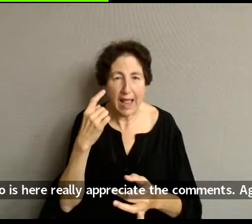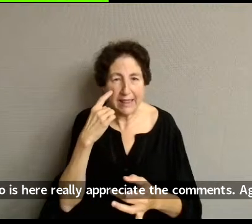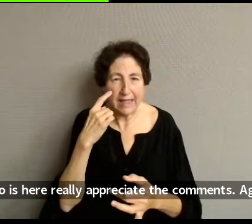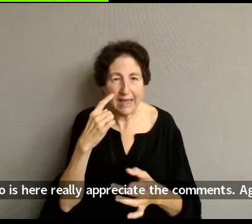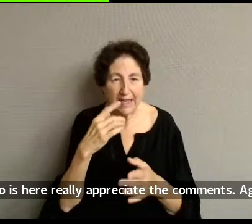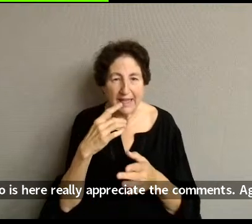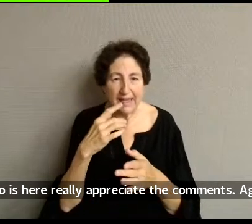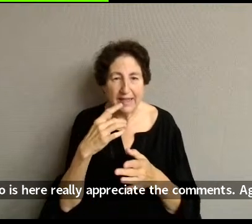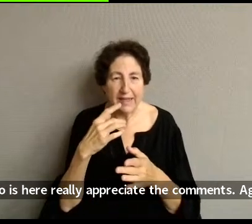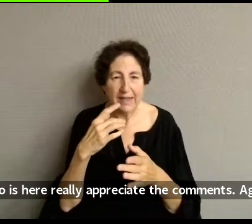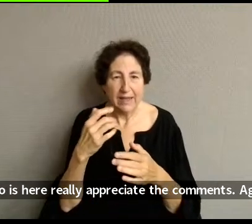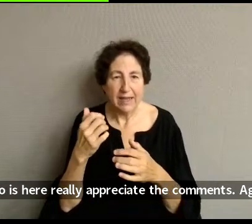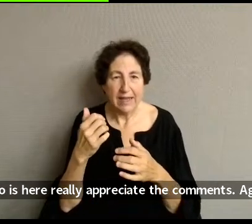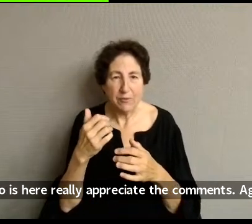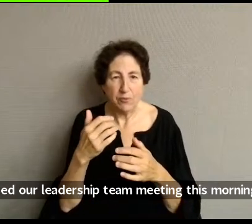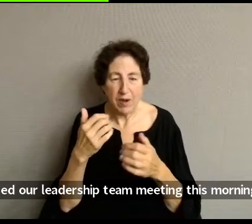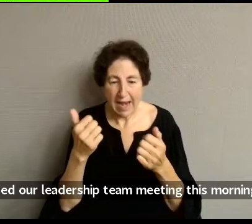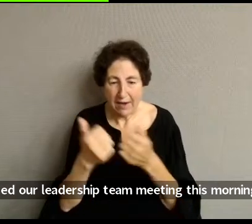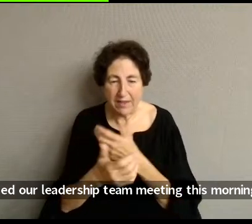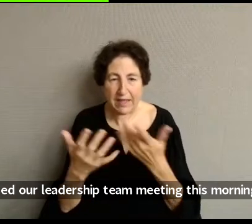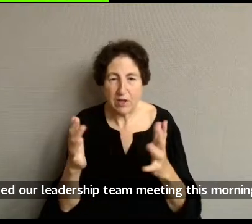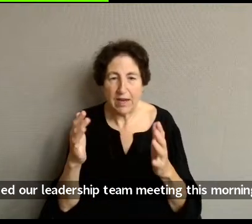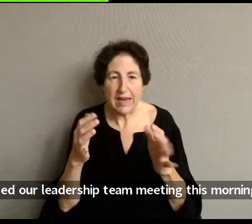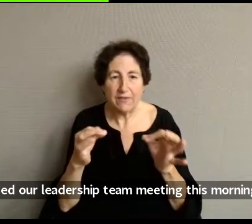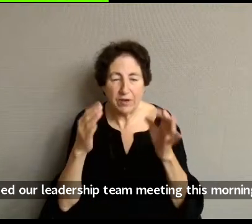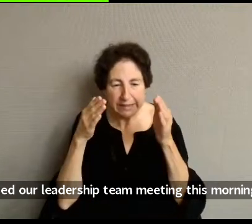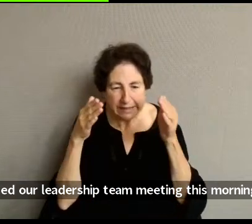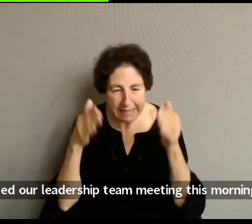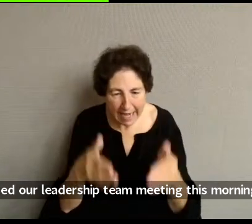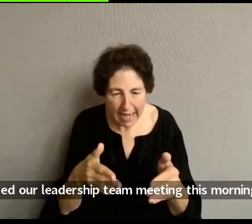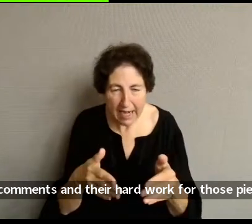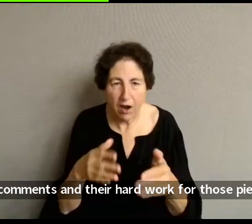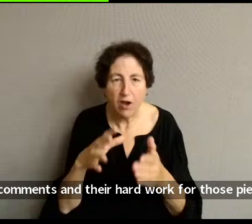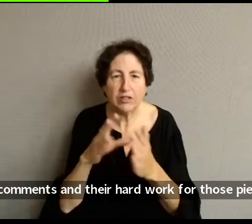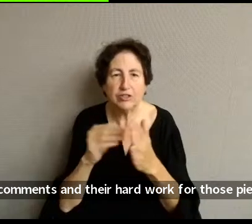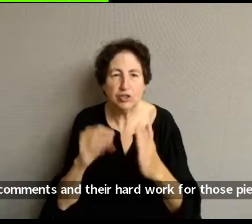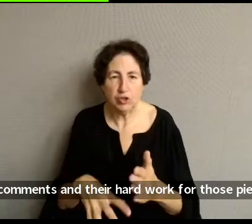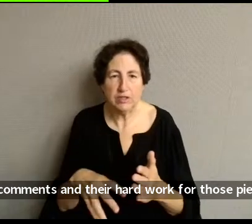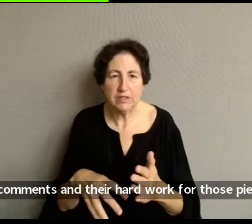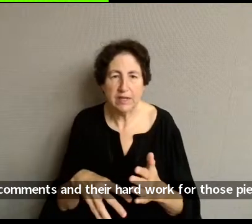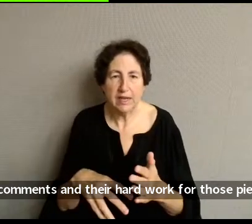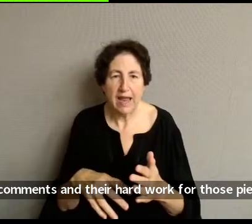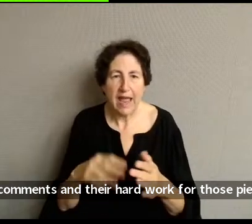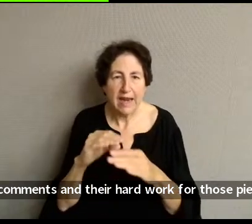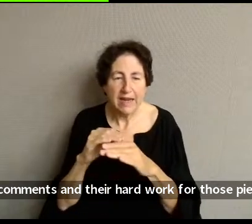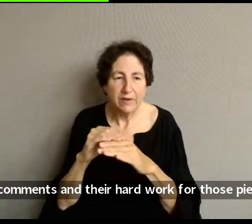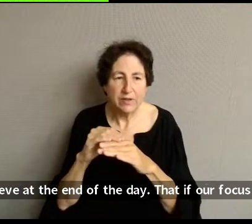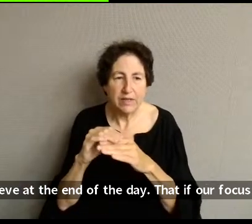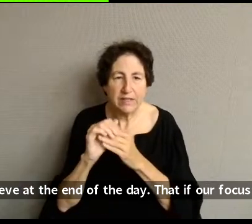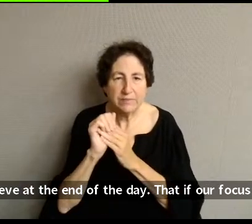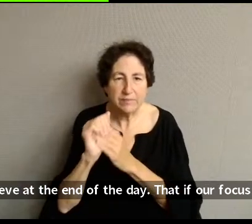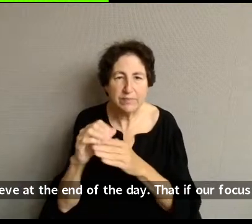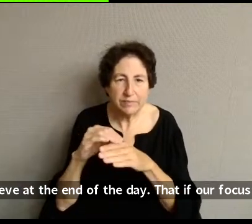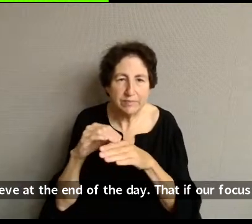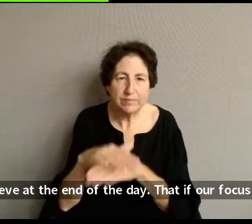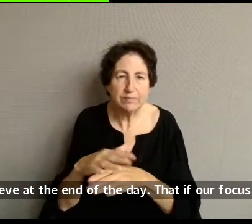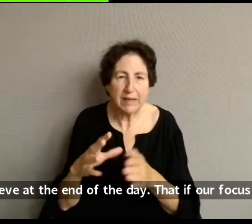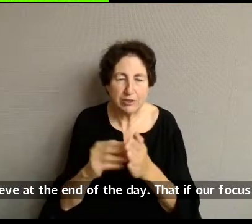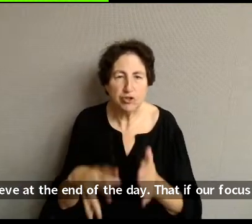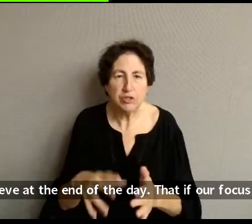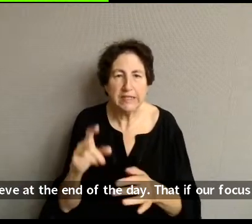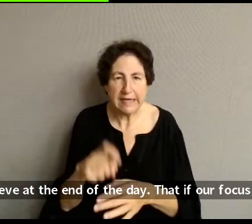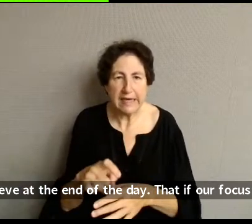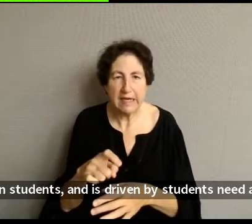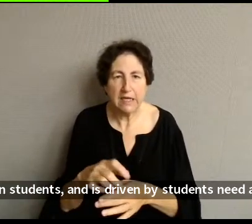day, that if our focus stays on students and is driven by student need at the end of